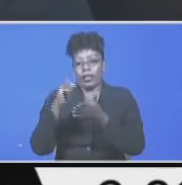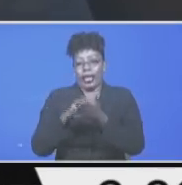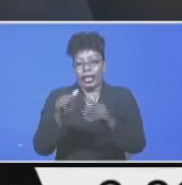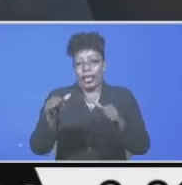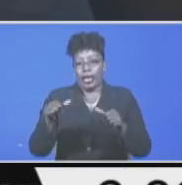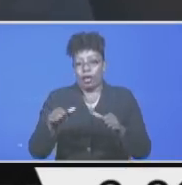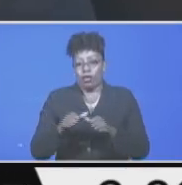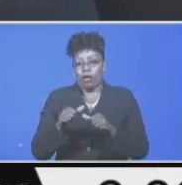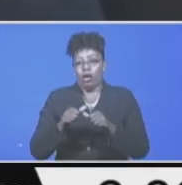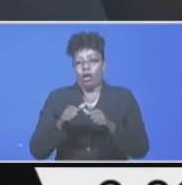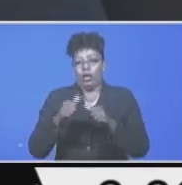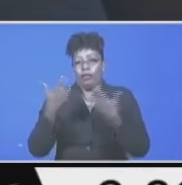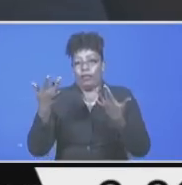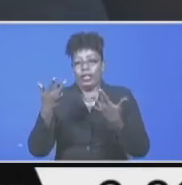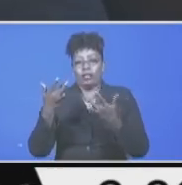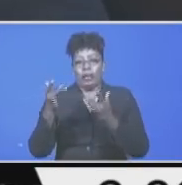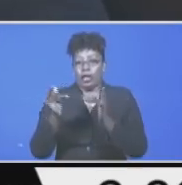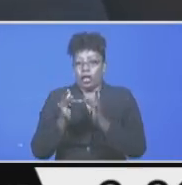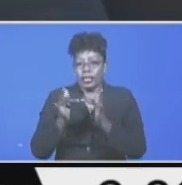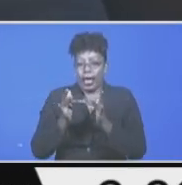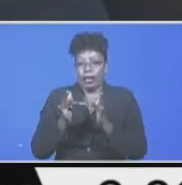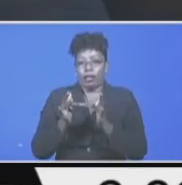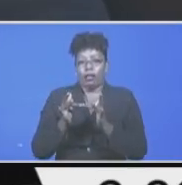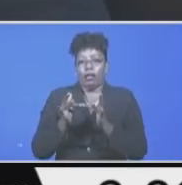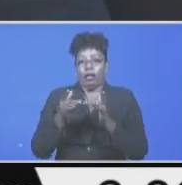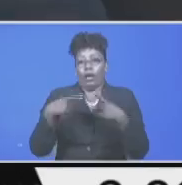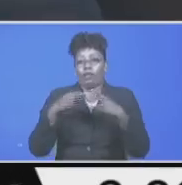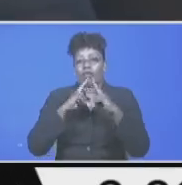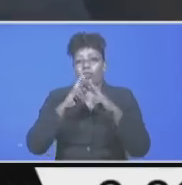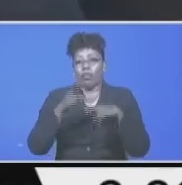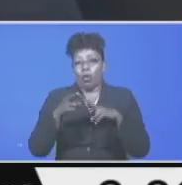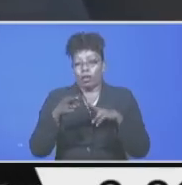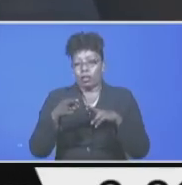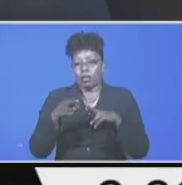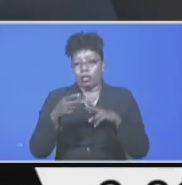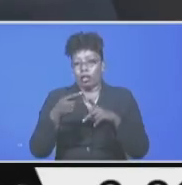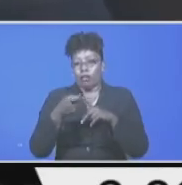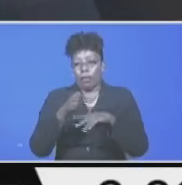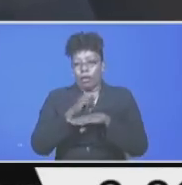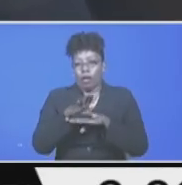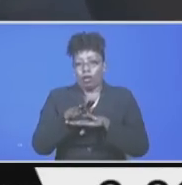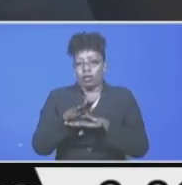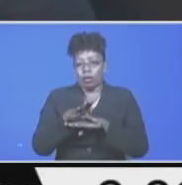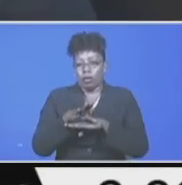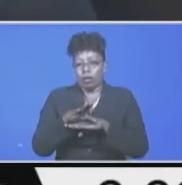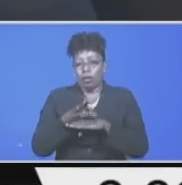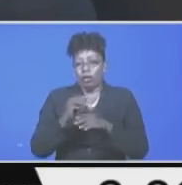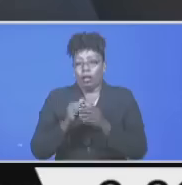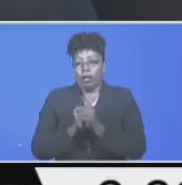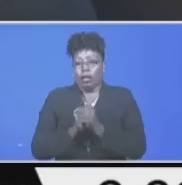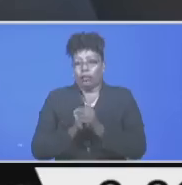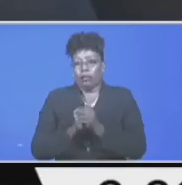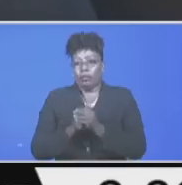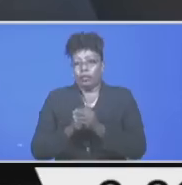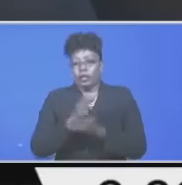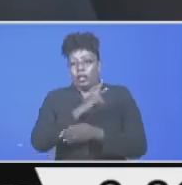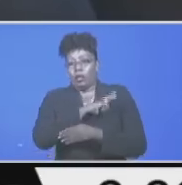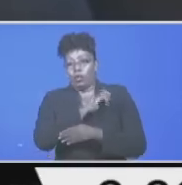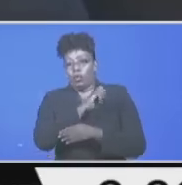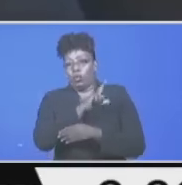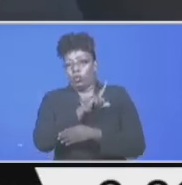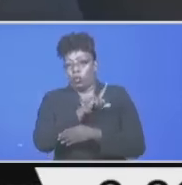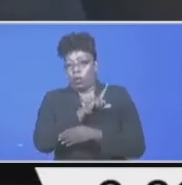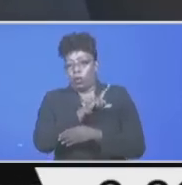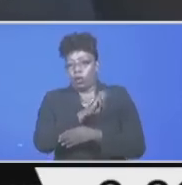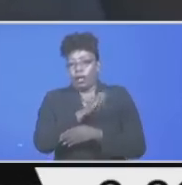and we've determined that from the reports that we're getting from our Consul General, Roll, who's in Atlanta, that there are